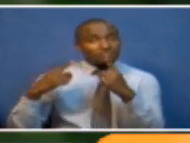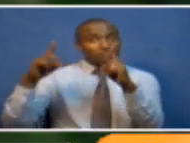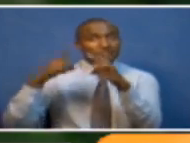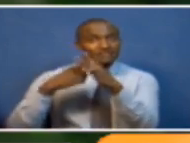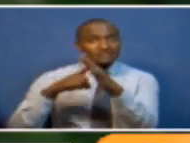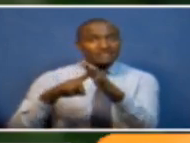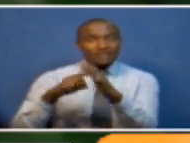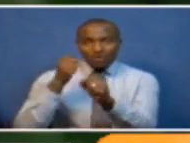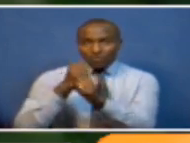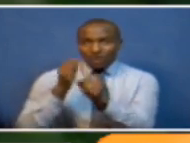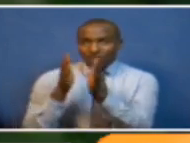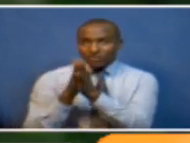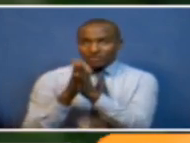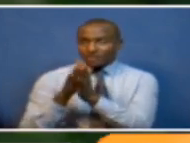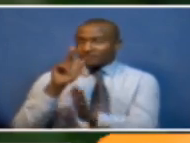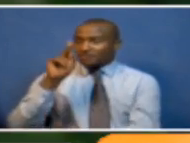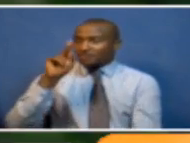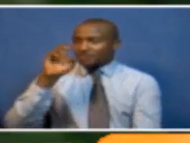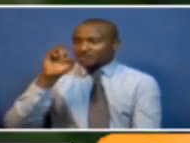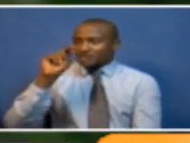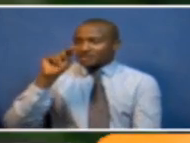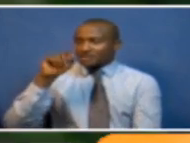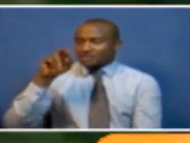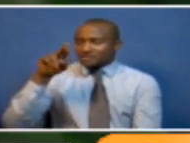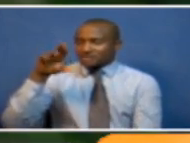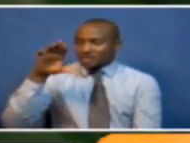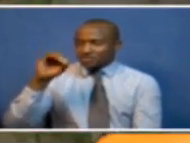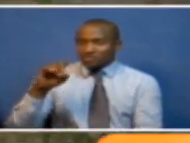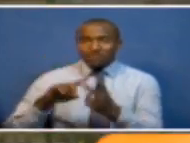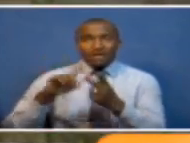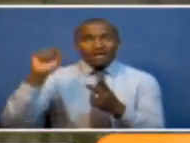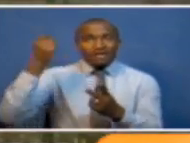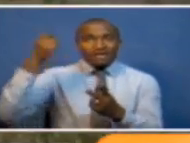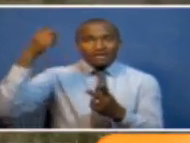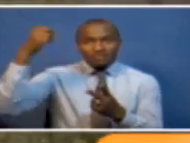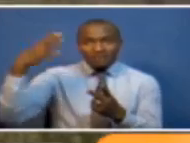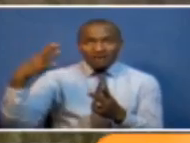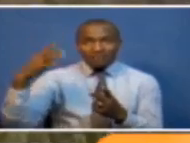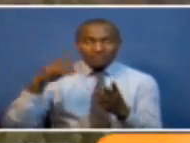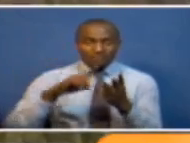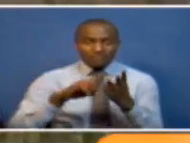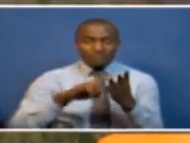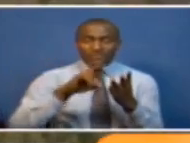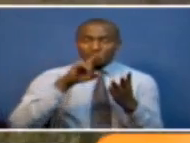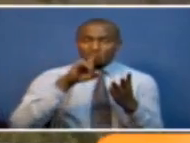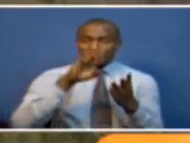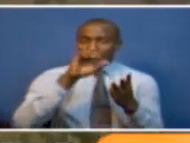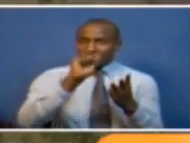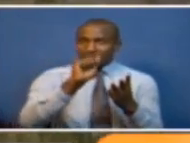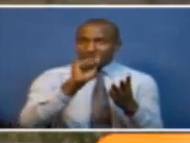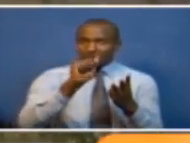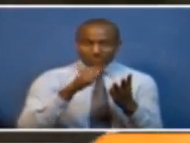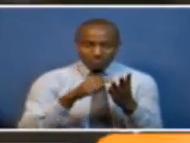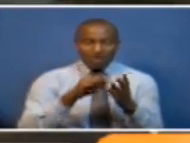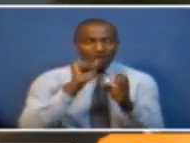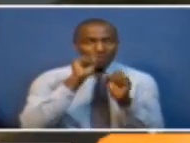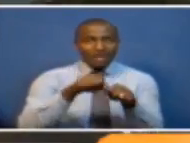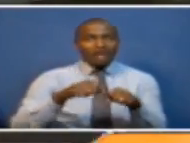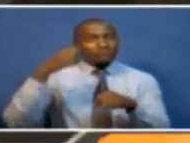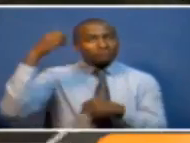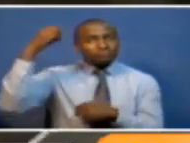with Ketraco and KPLC and REA, we intend to supply power locally.